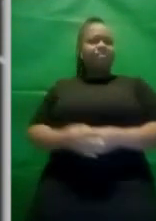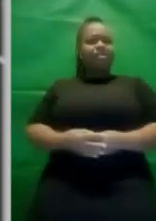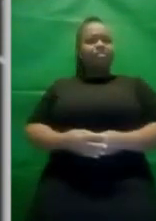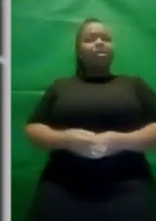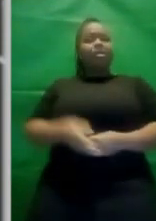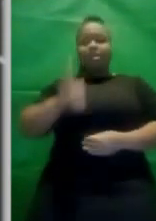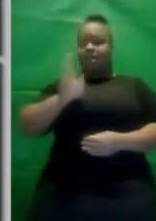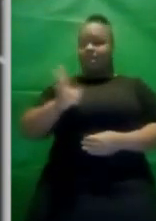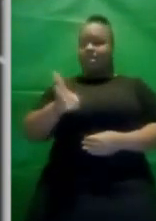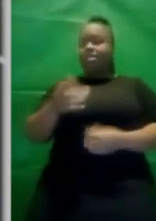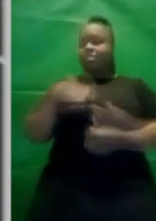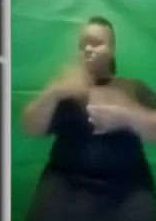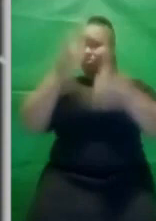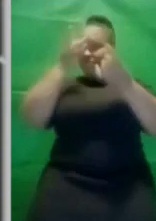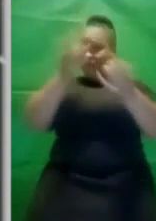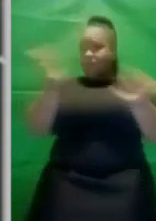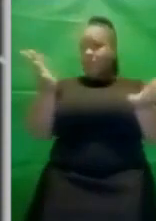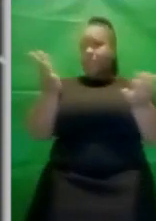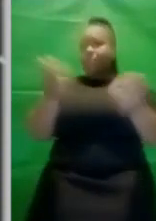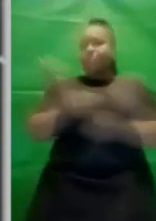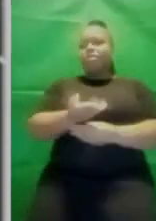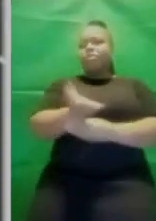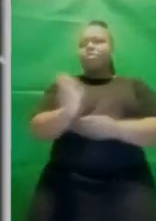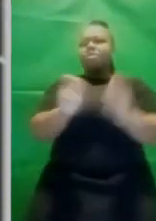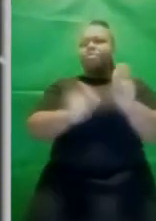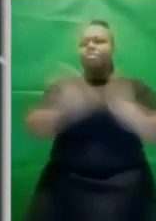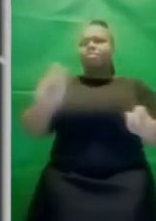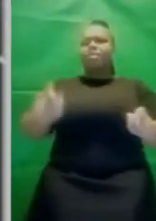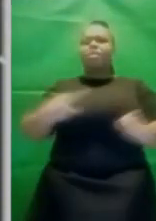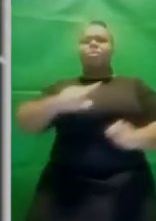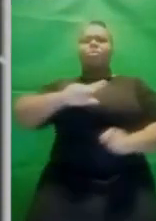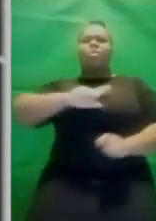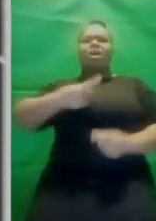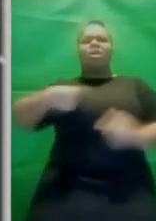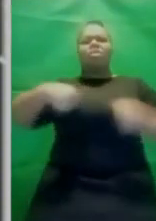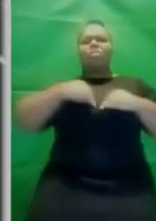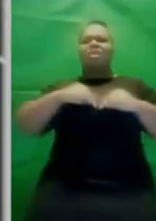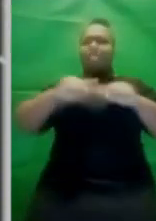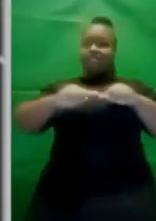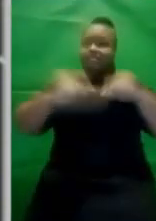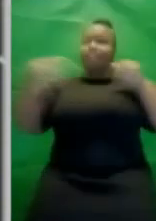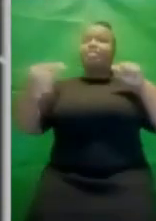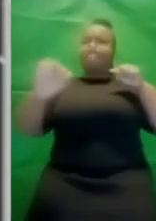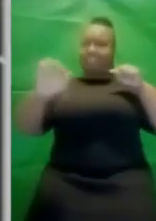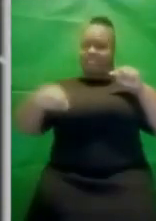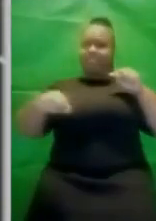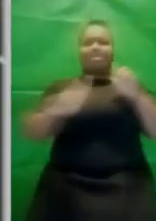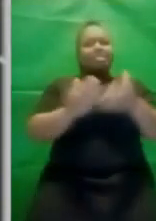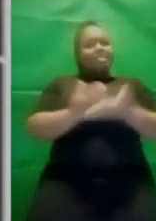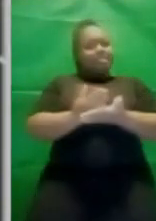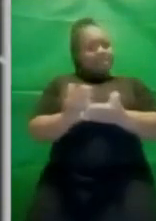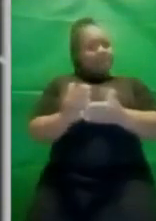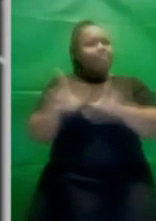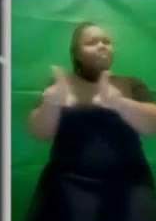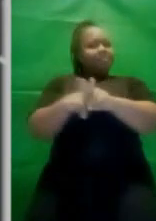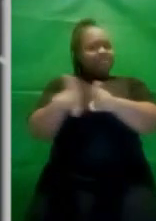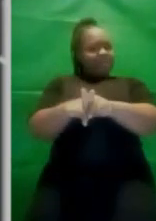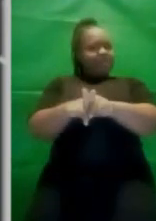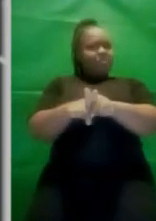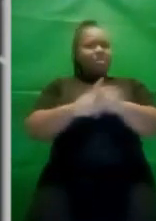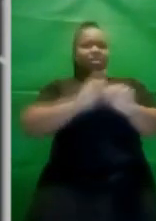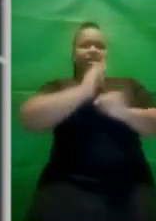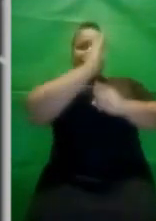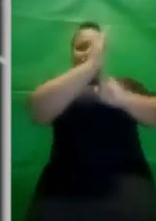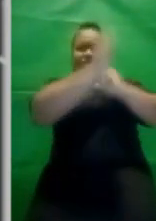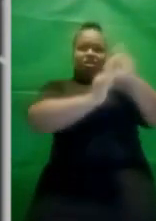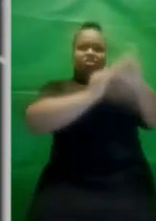as well is that we've got distinct differences, but we've also got distinct similarities with the international sign language community.